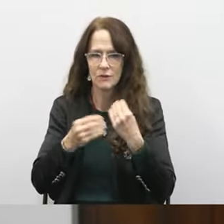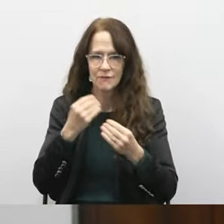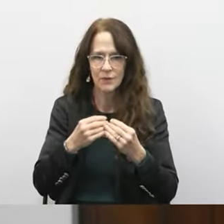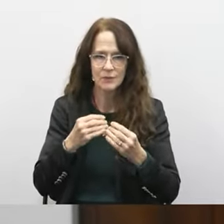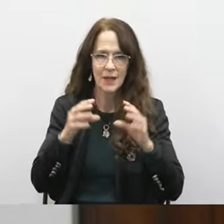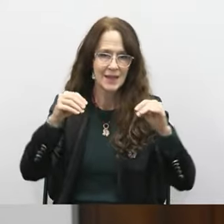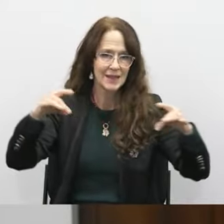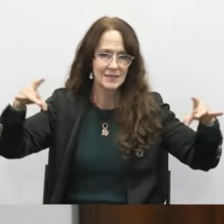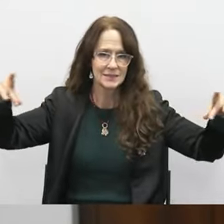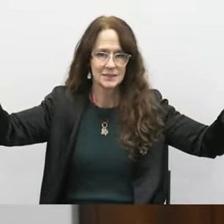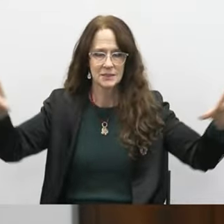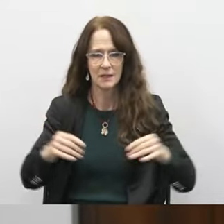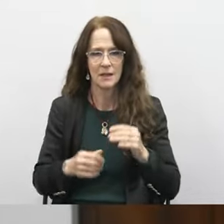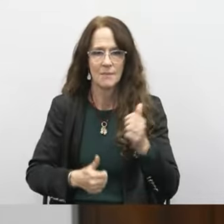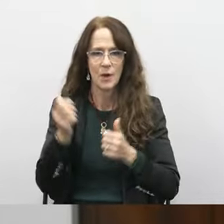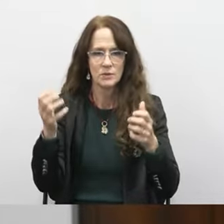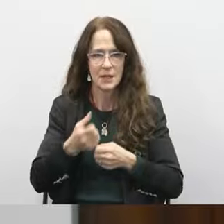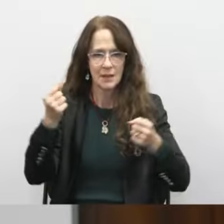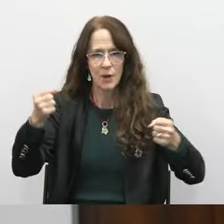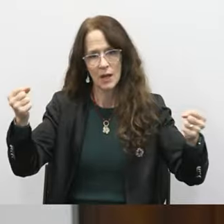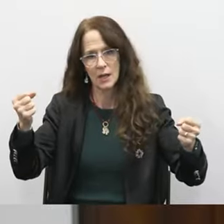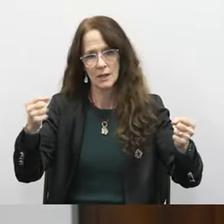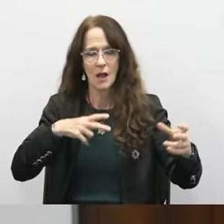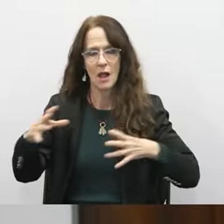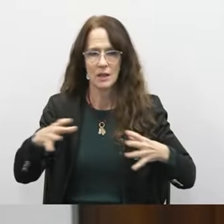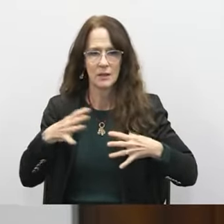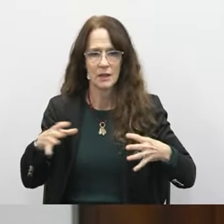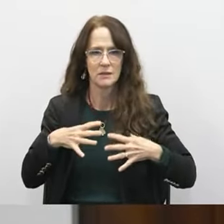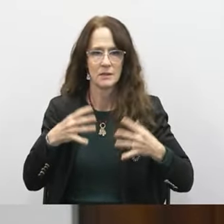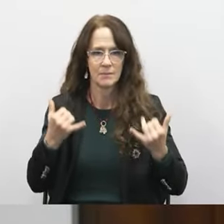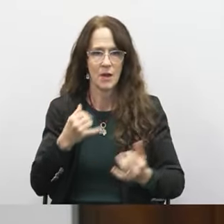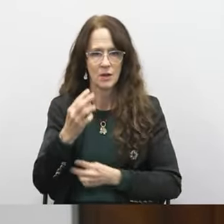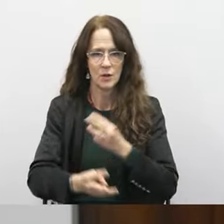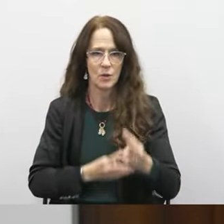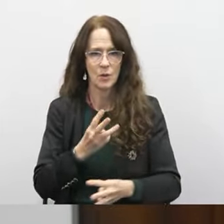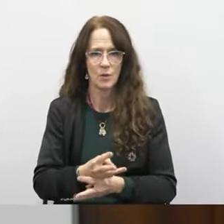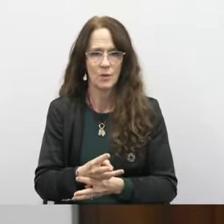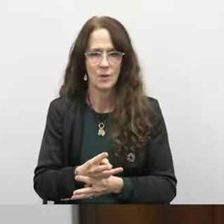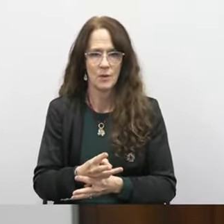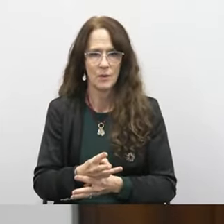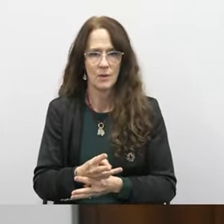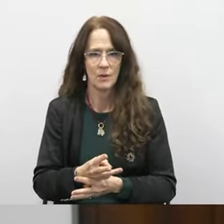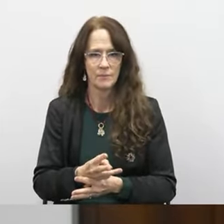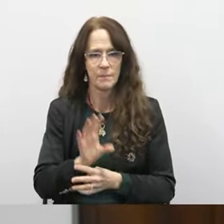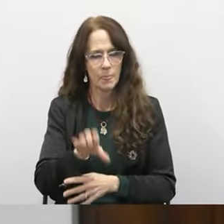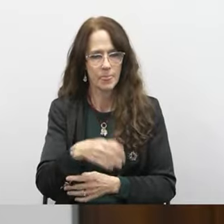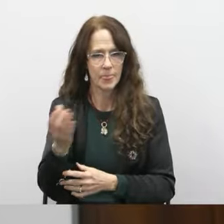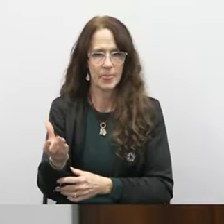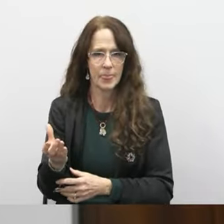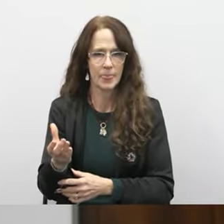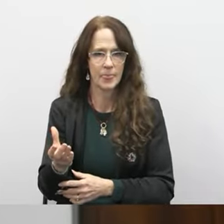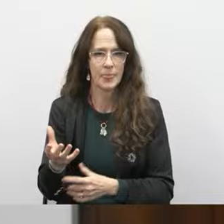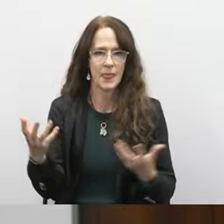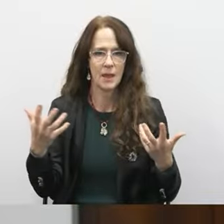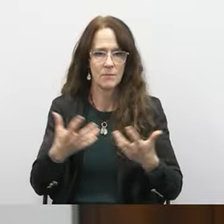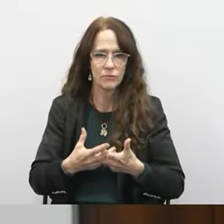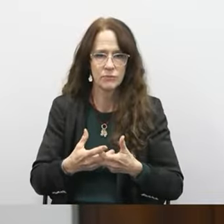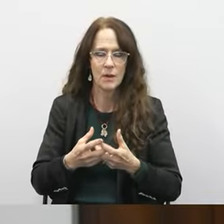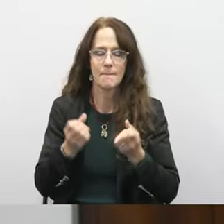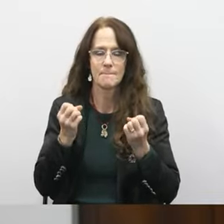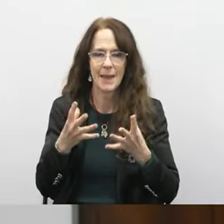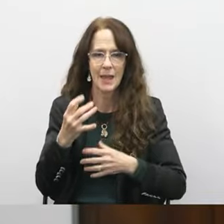lights. Probably one of the most celebrated holidays in the modern world, in our modern Christmas. It is a blend of hundreds of years